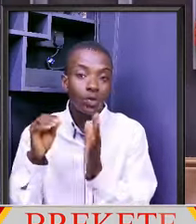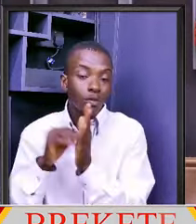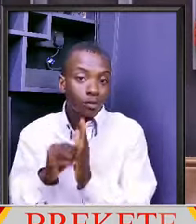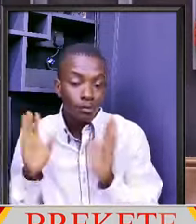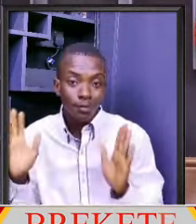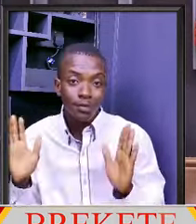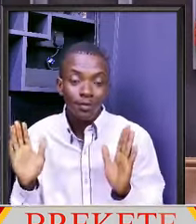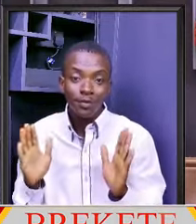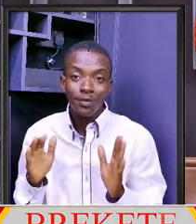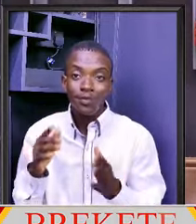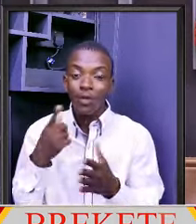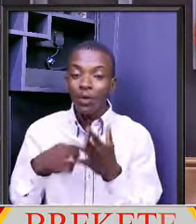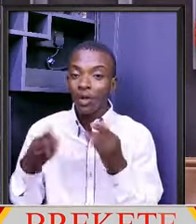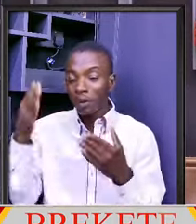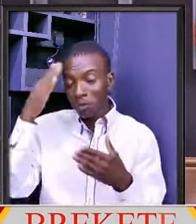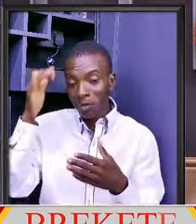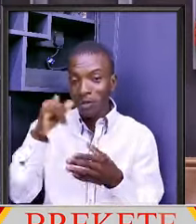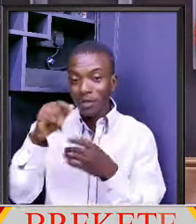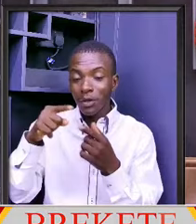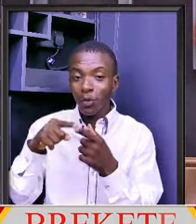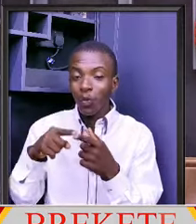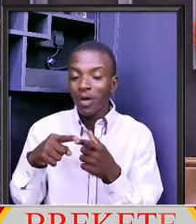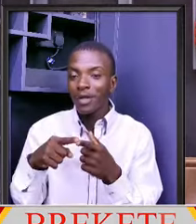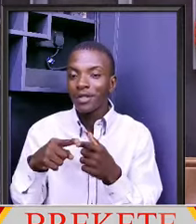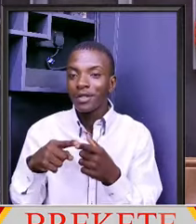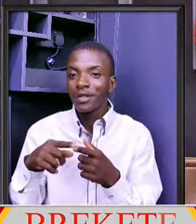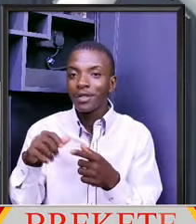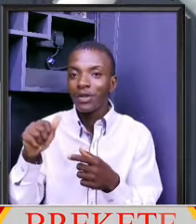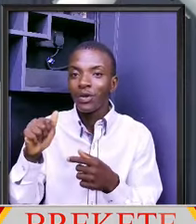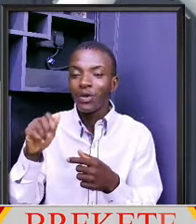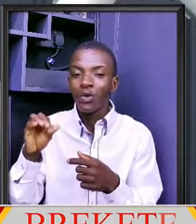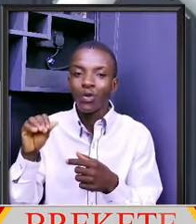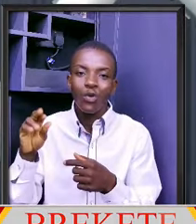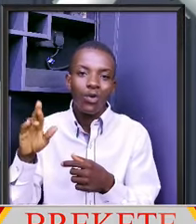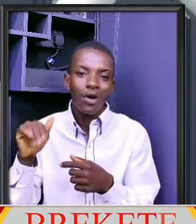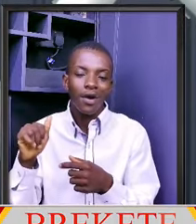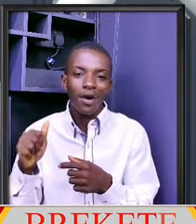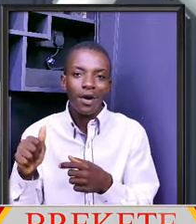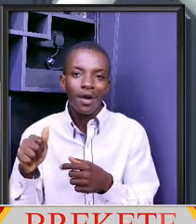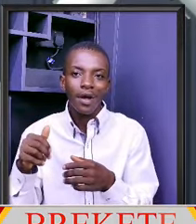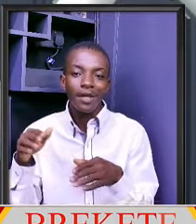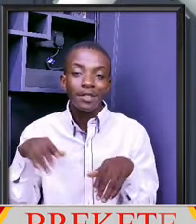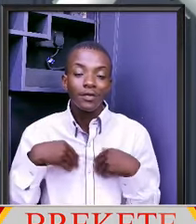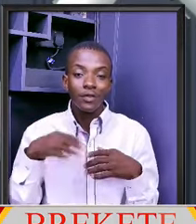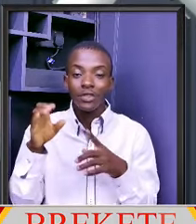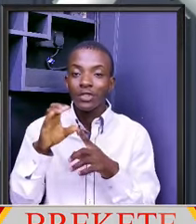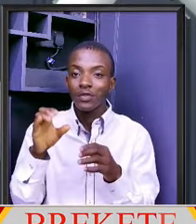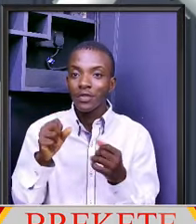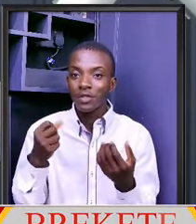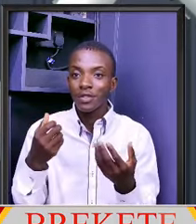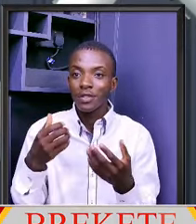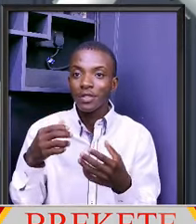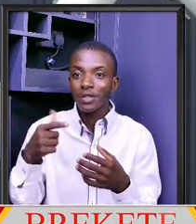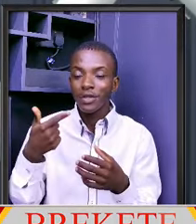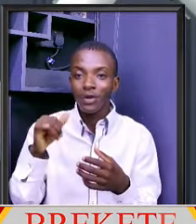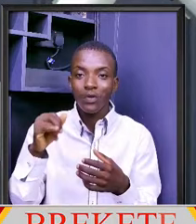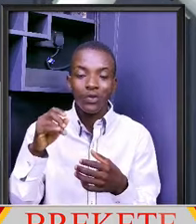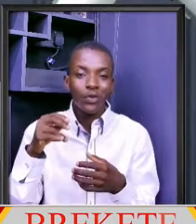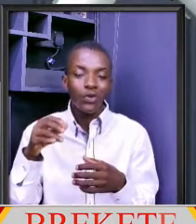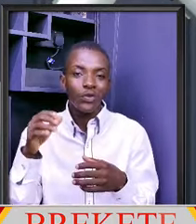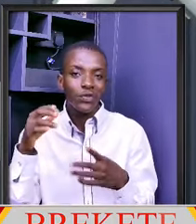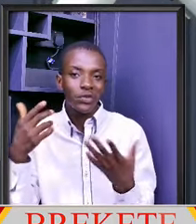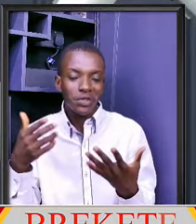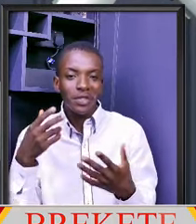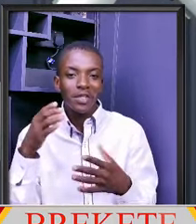own. And what I know is that when the Okoro accept the chieftaincy, the governor of Enugu State will see it.